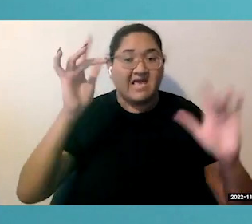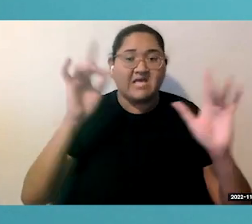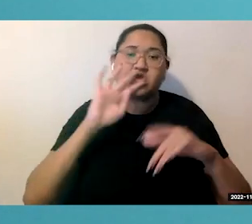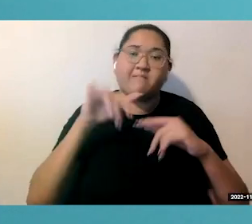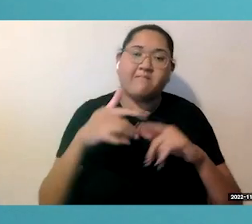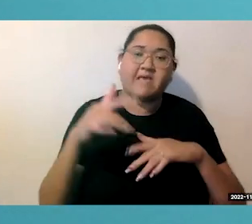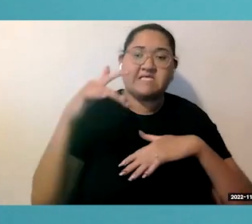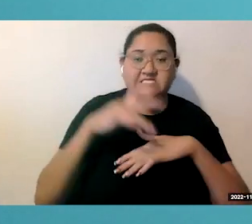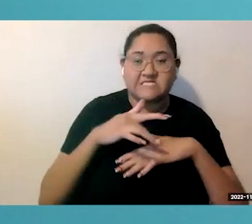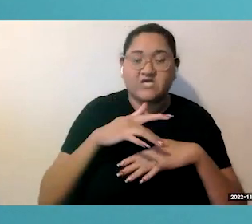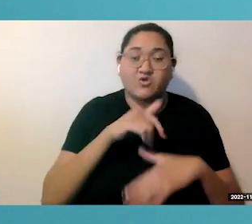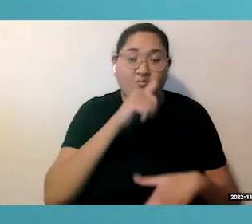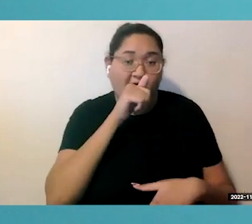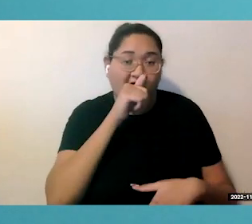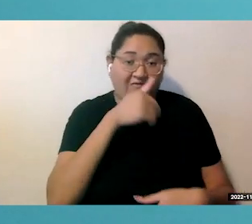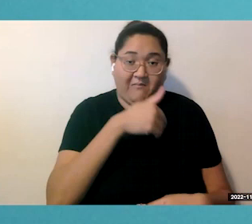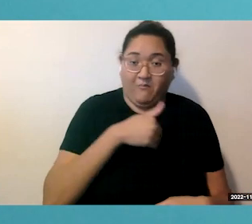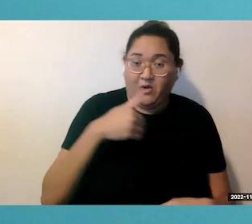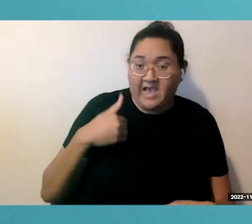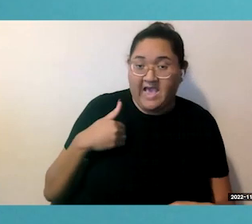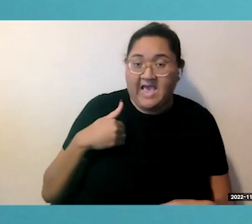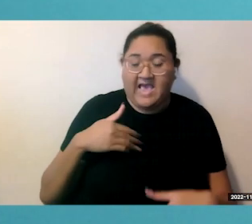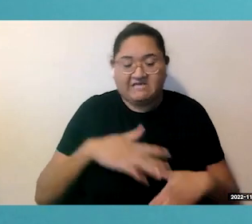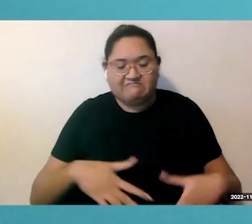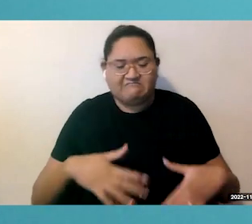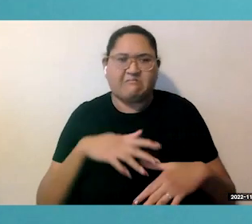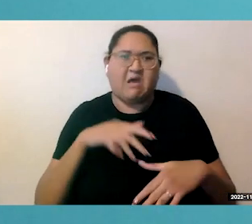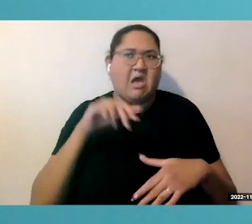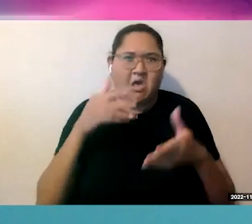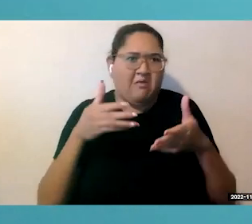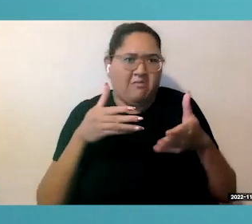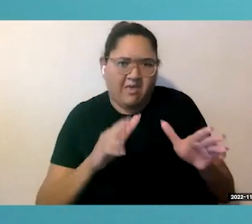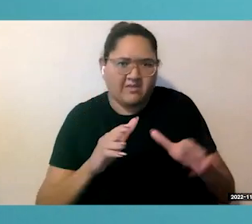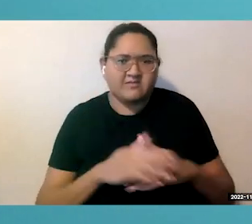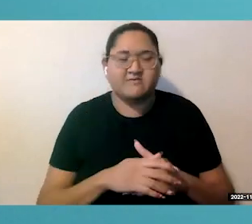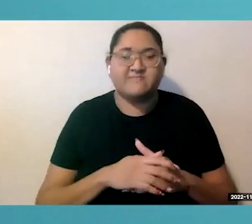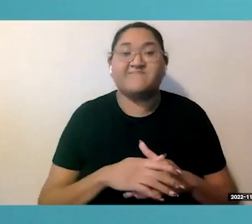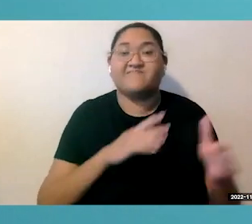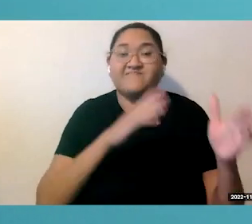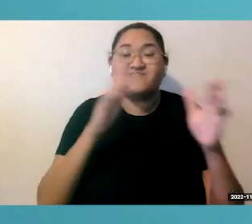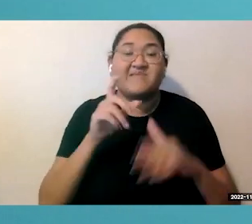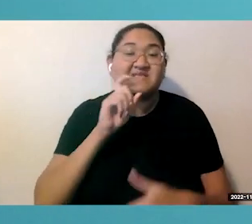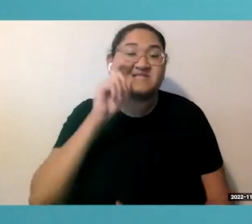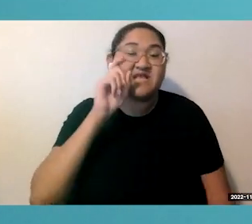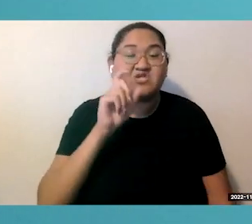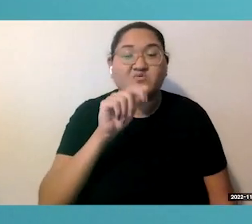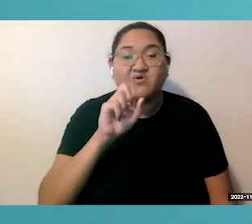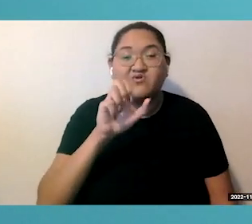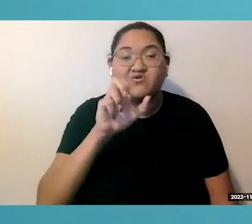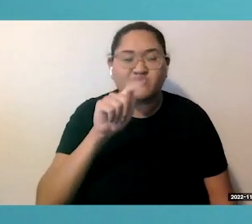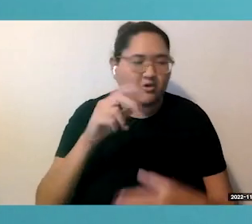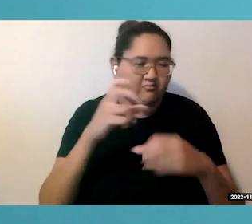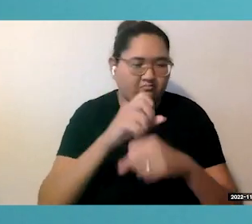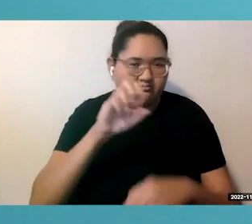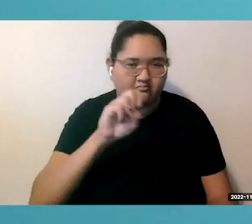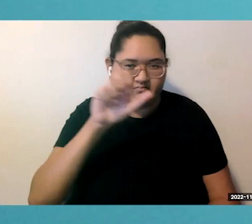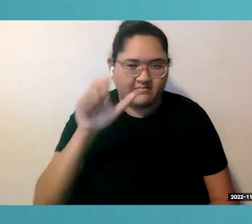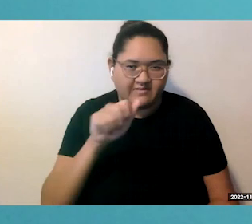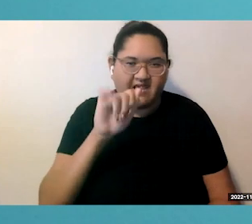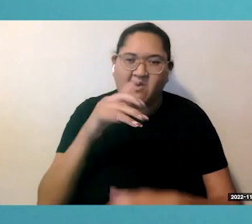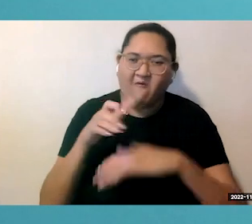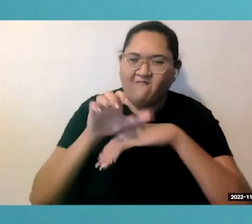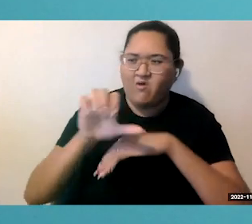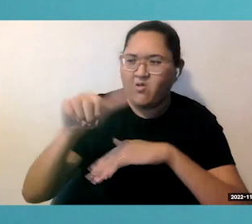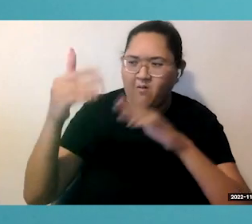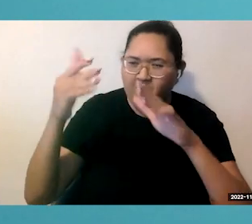area, like the breasts, the butt, or the genitals, of a non-consenting party. Sexual assault is when someone forces another person